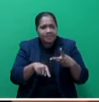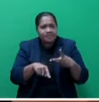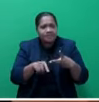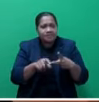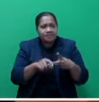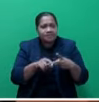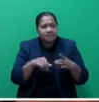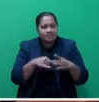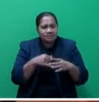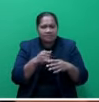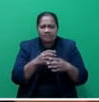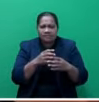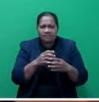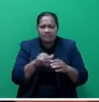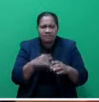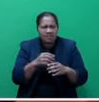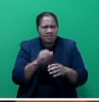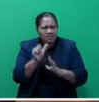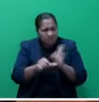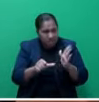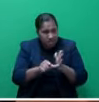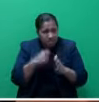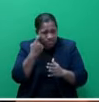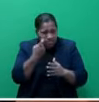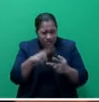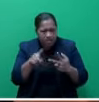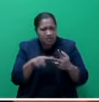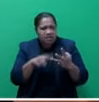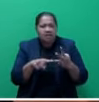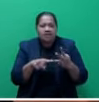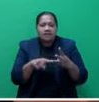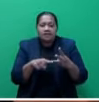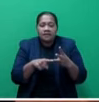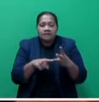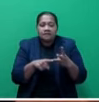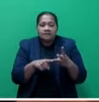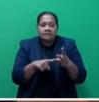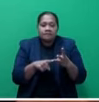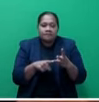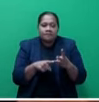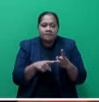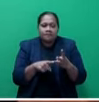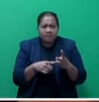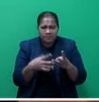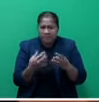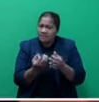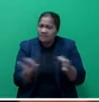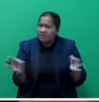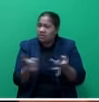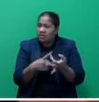and aged care. Can you are there opportunities for other